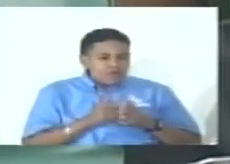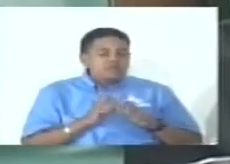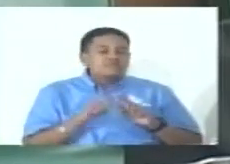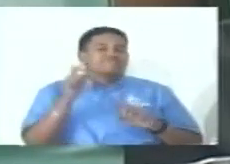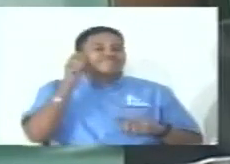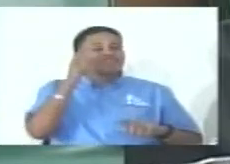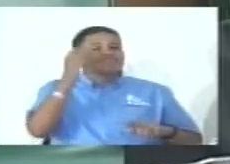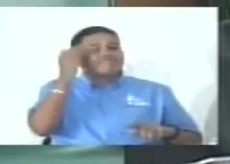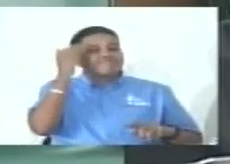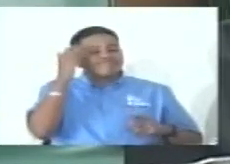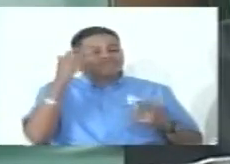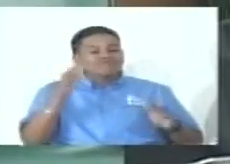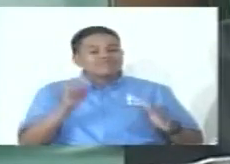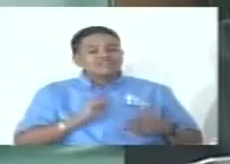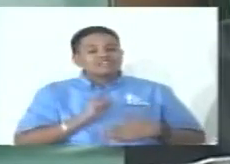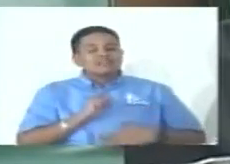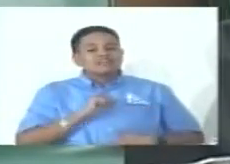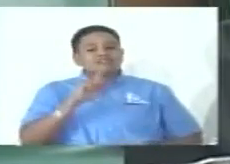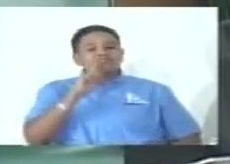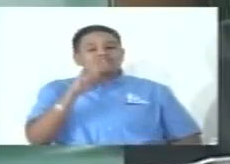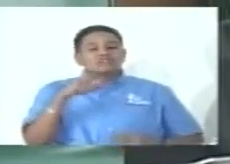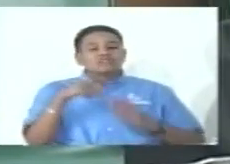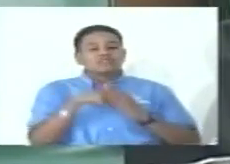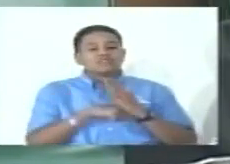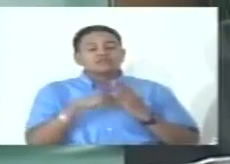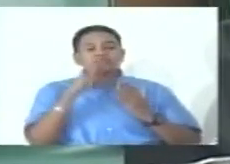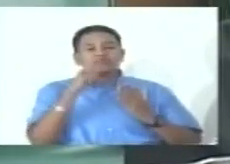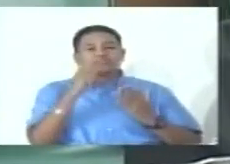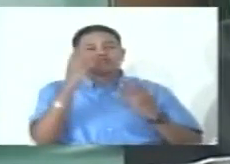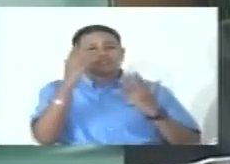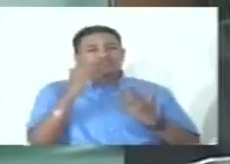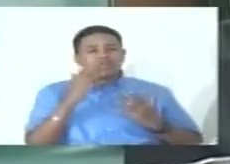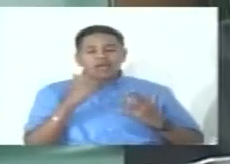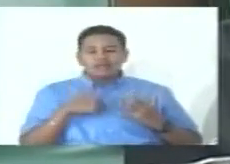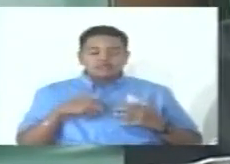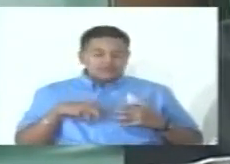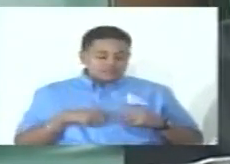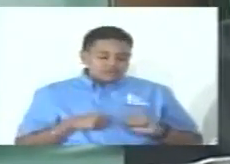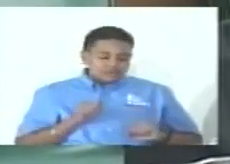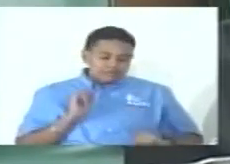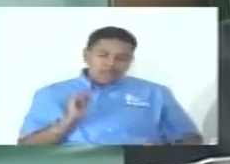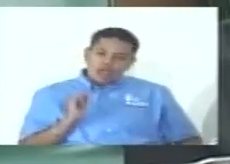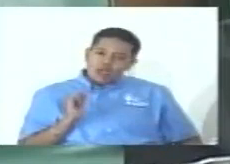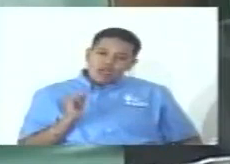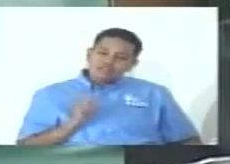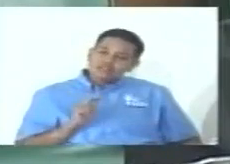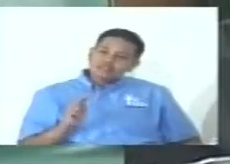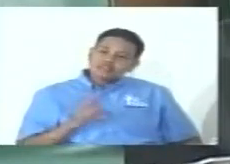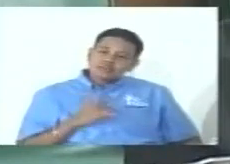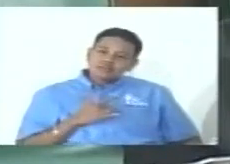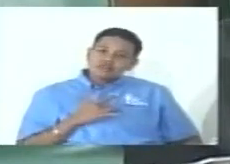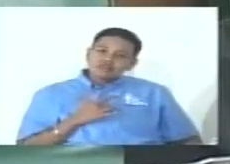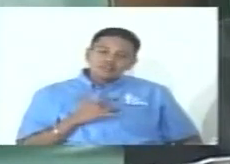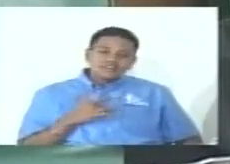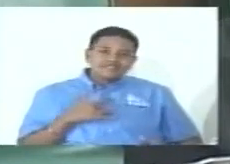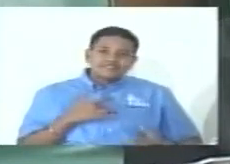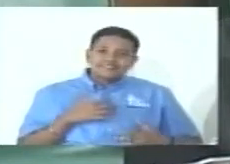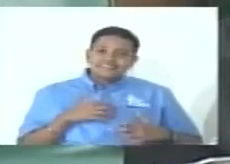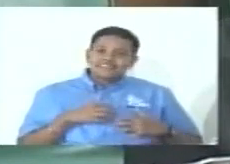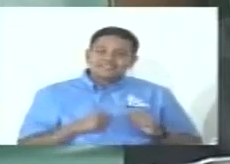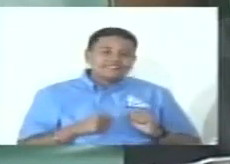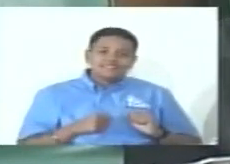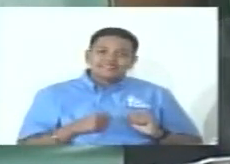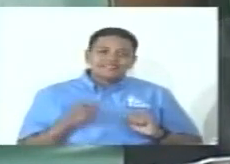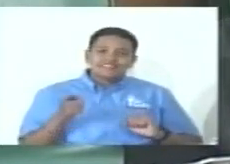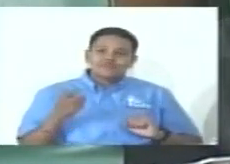know, I am deeply saddened. I'm deeply disheartened by